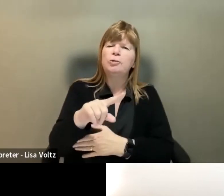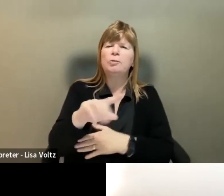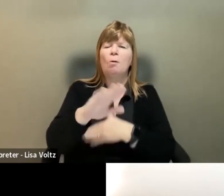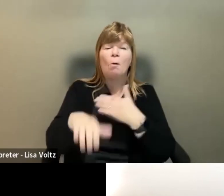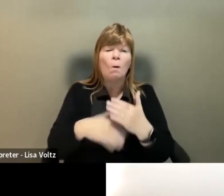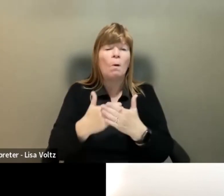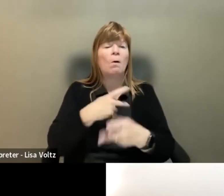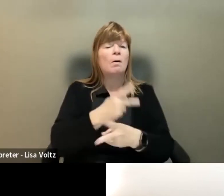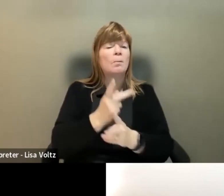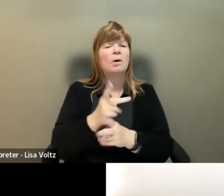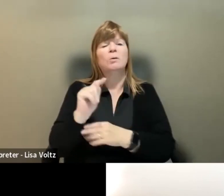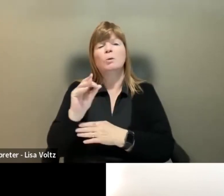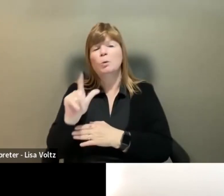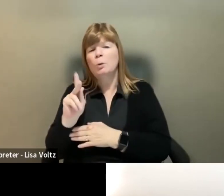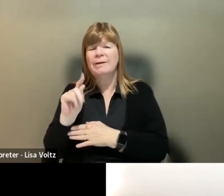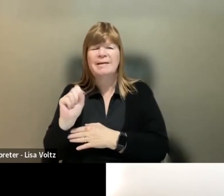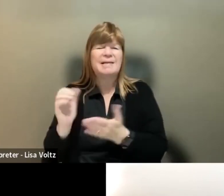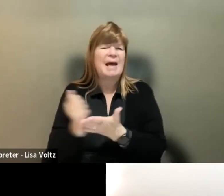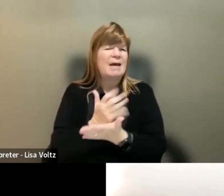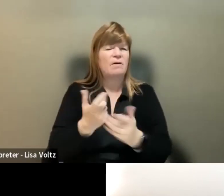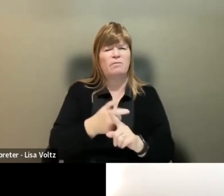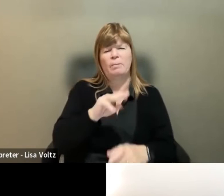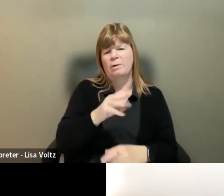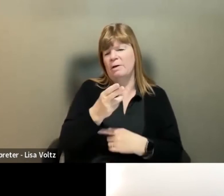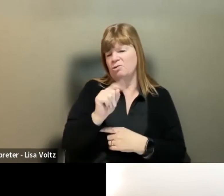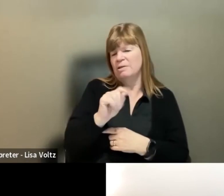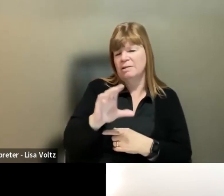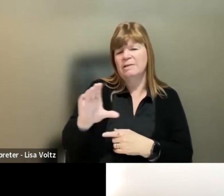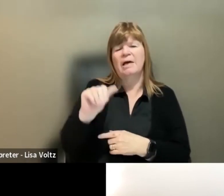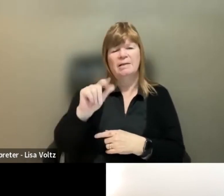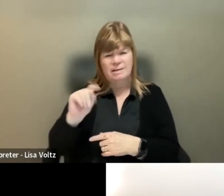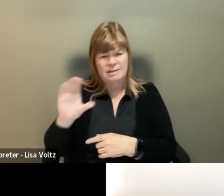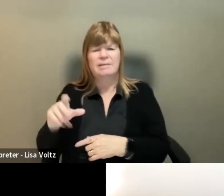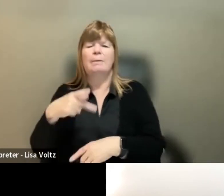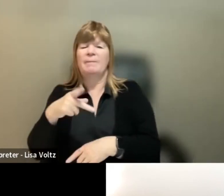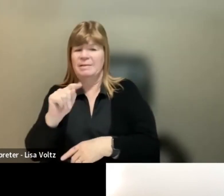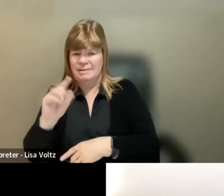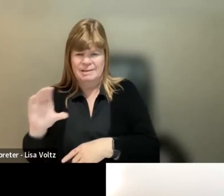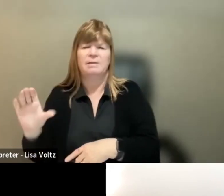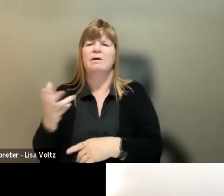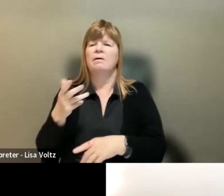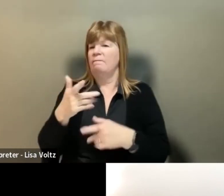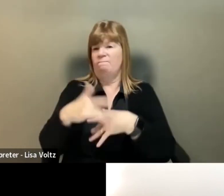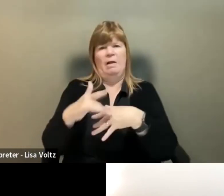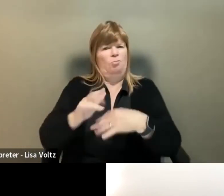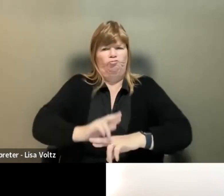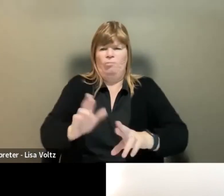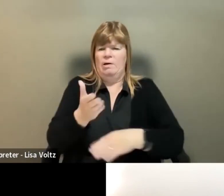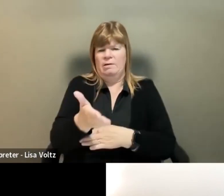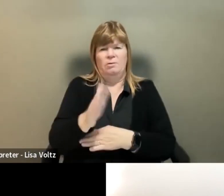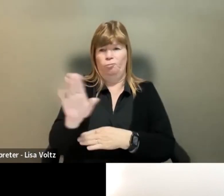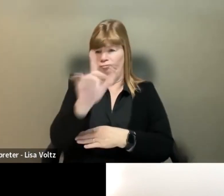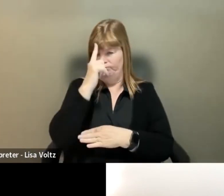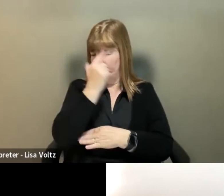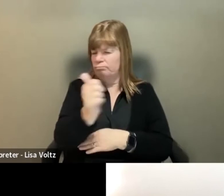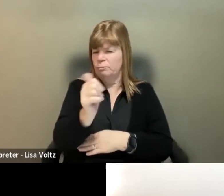the toolkits, all of these things from MHTTC, ATTC, and PTTC are available for your use.